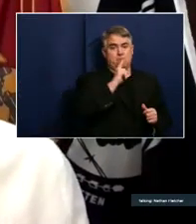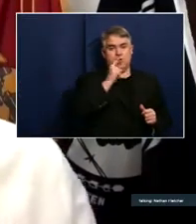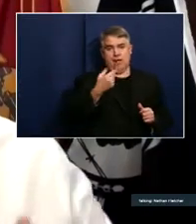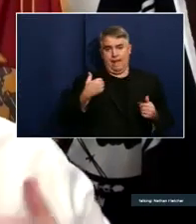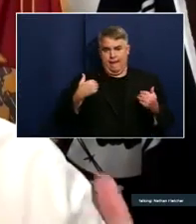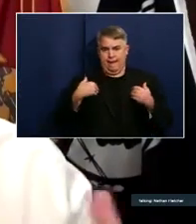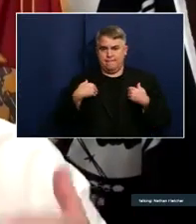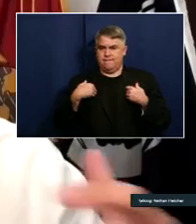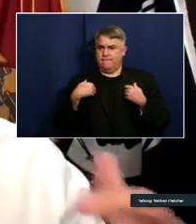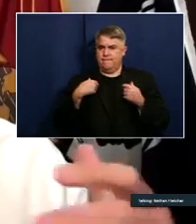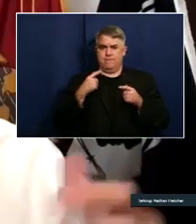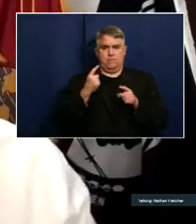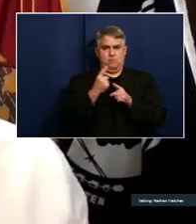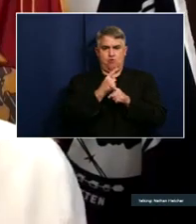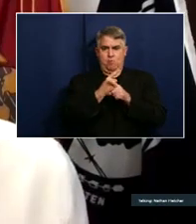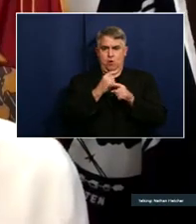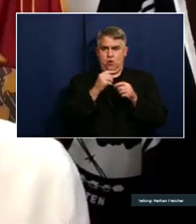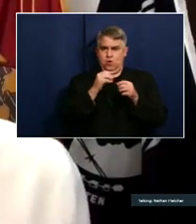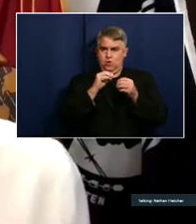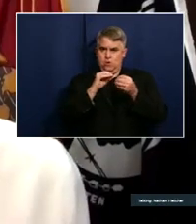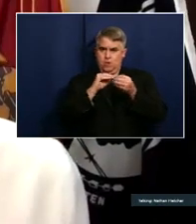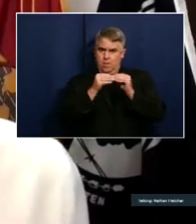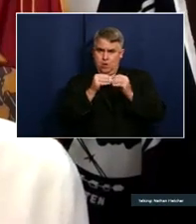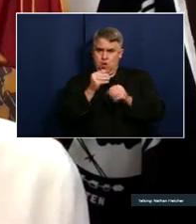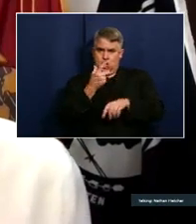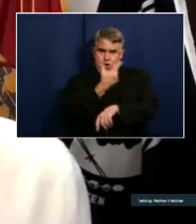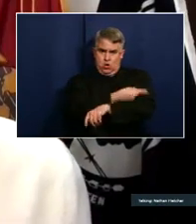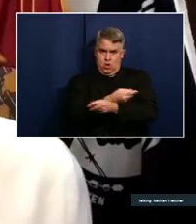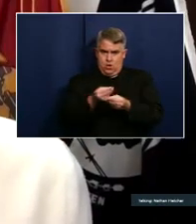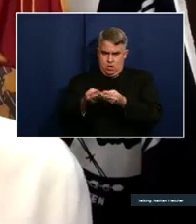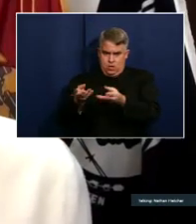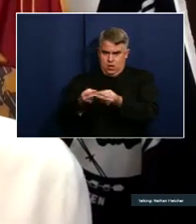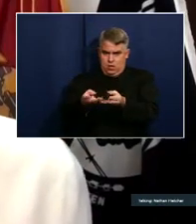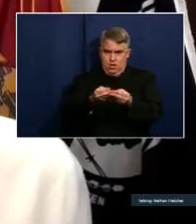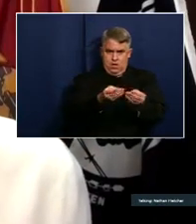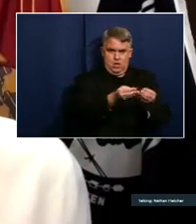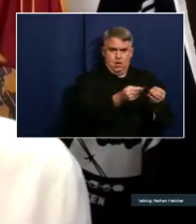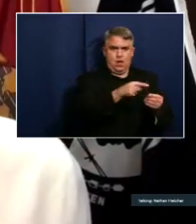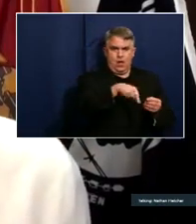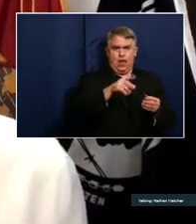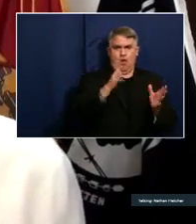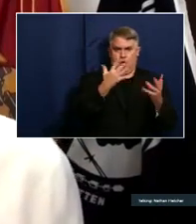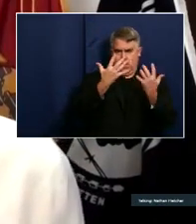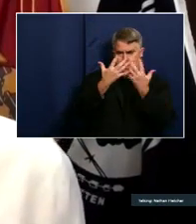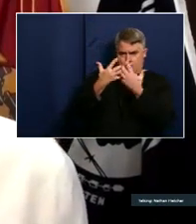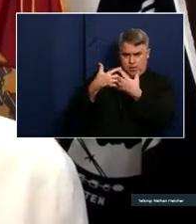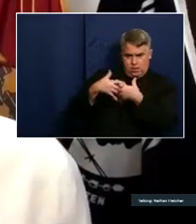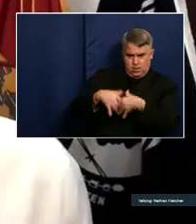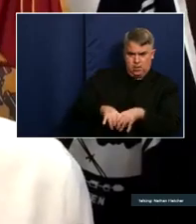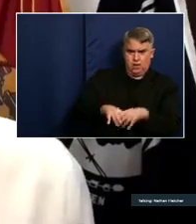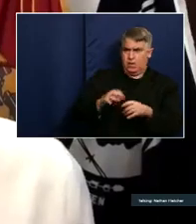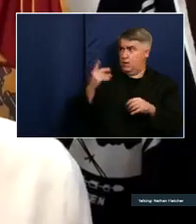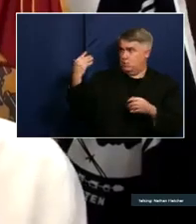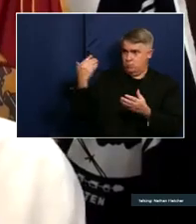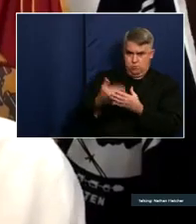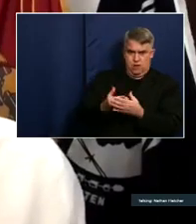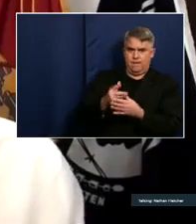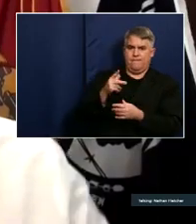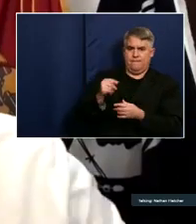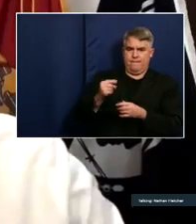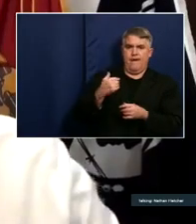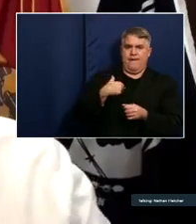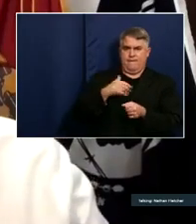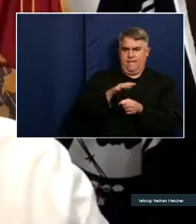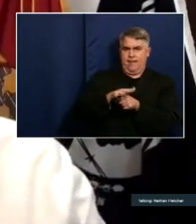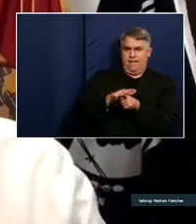utilization, meaning they plan out the appointments and the dosages so that they arrive at the end of the day with hardly any left over. And if they